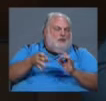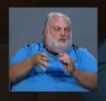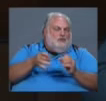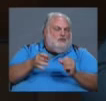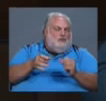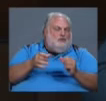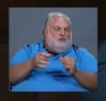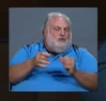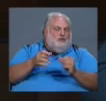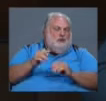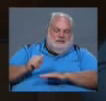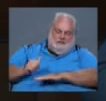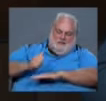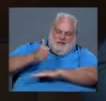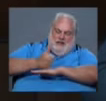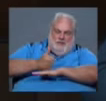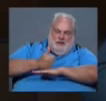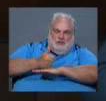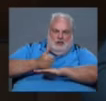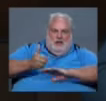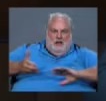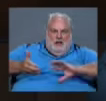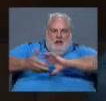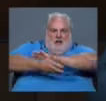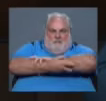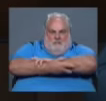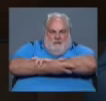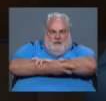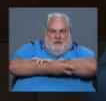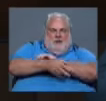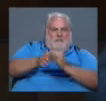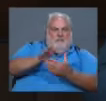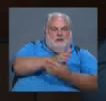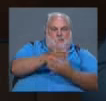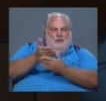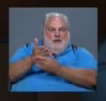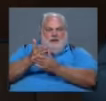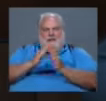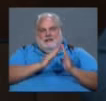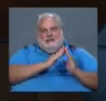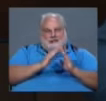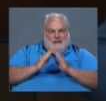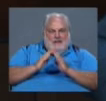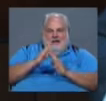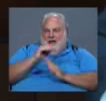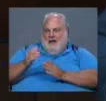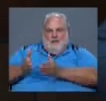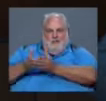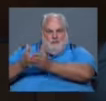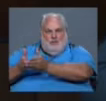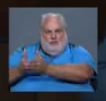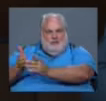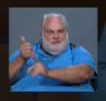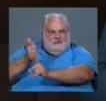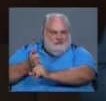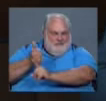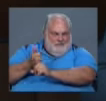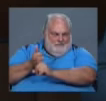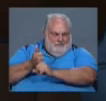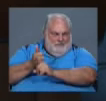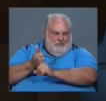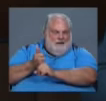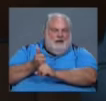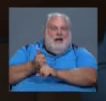a bond between the sailors and the city that will continue on after it's commissioned, when it's deployed and carrying on its mission